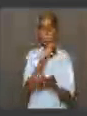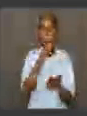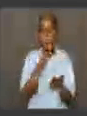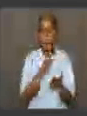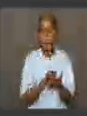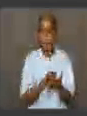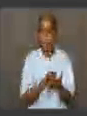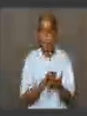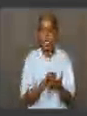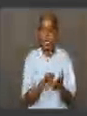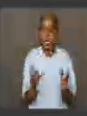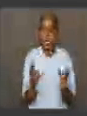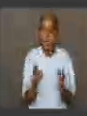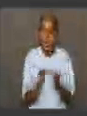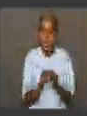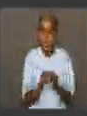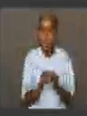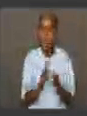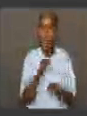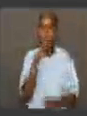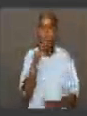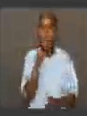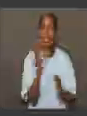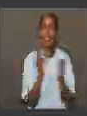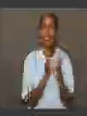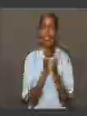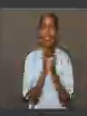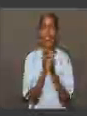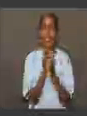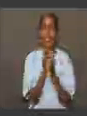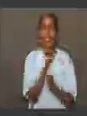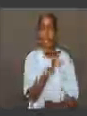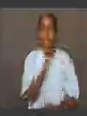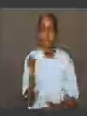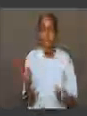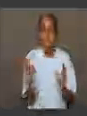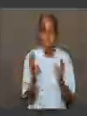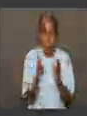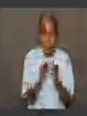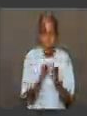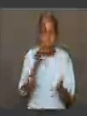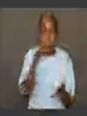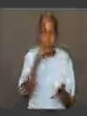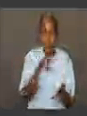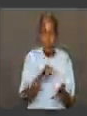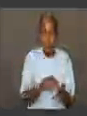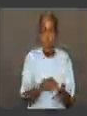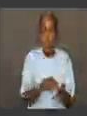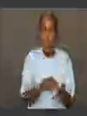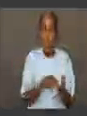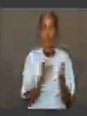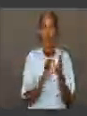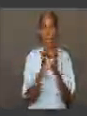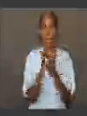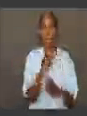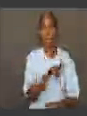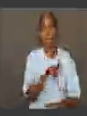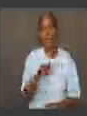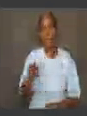between the set of real numbers and the set of points on the number